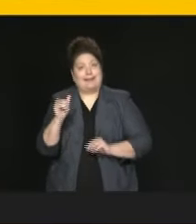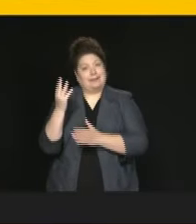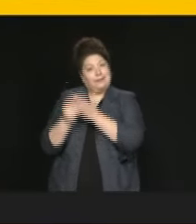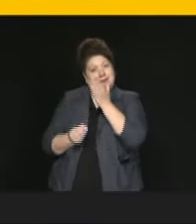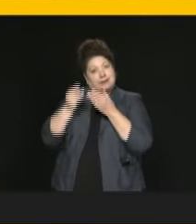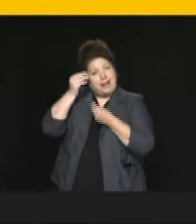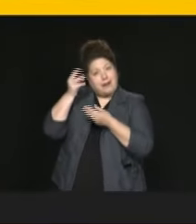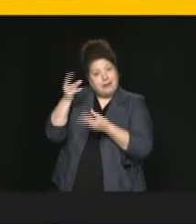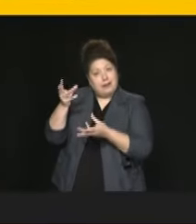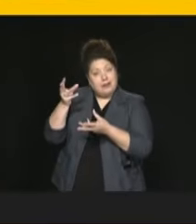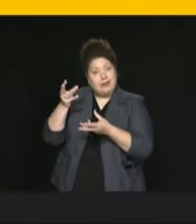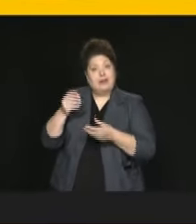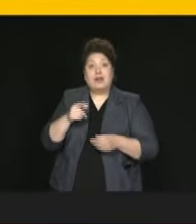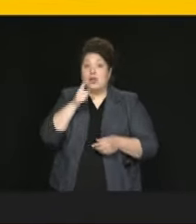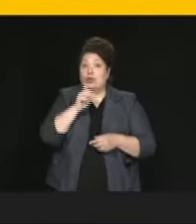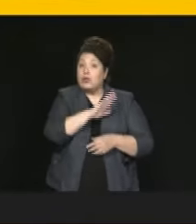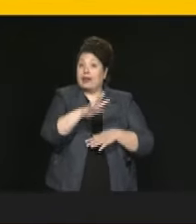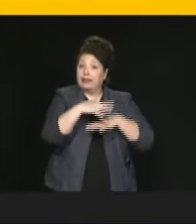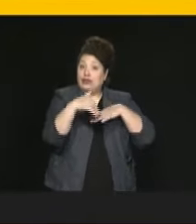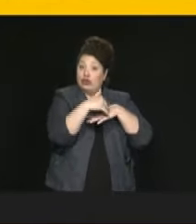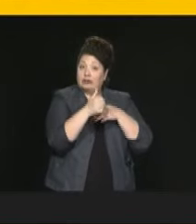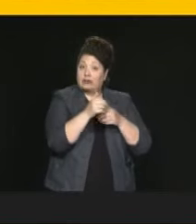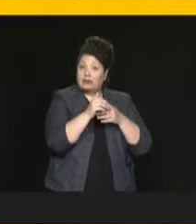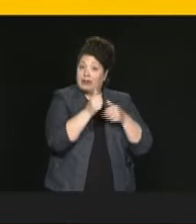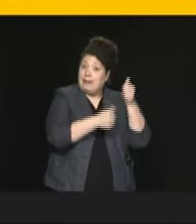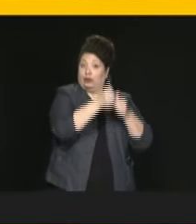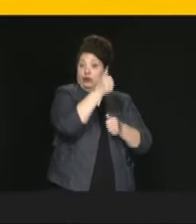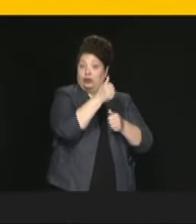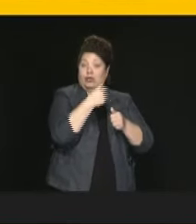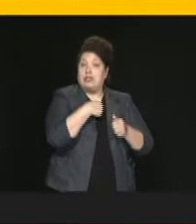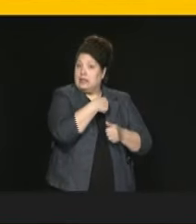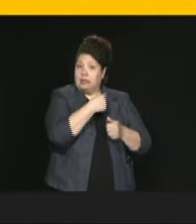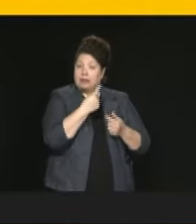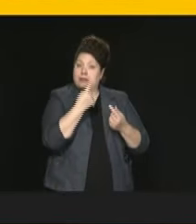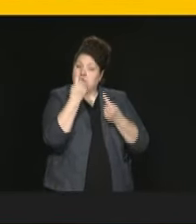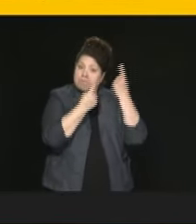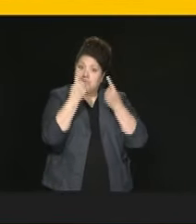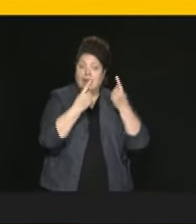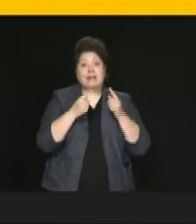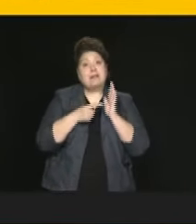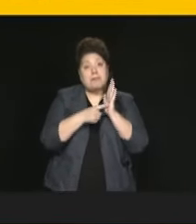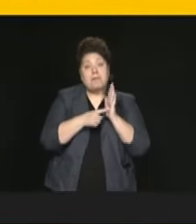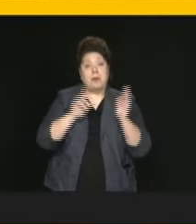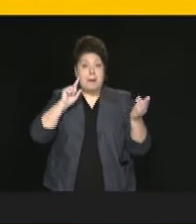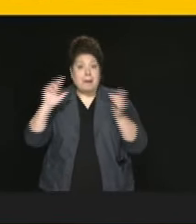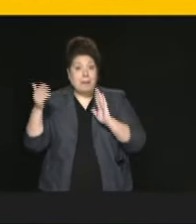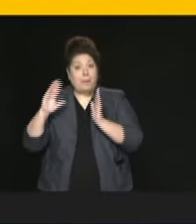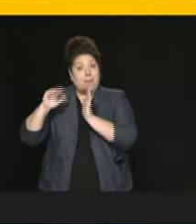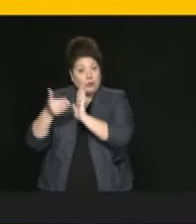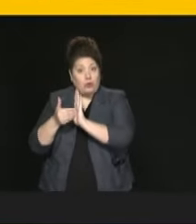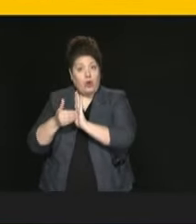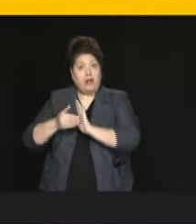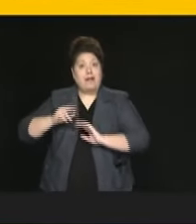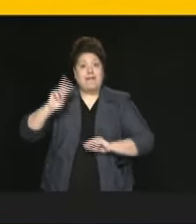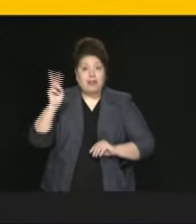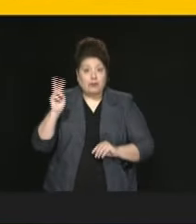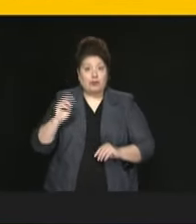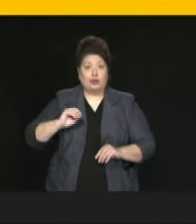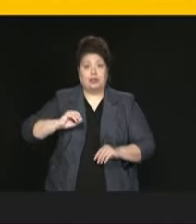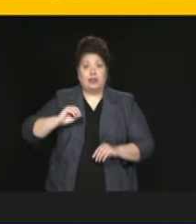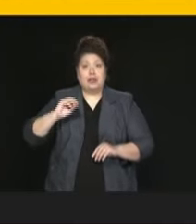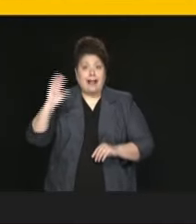I would pause to say, when you put that in an urban context such as Montreal or Toronto or Vancouver or Calgary or Winnipeg, that data is just not